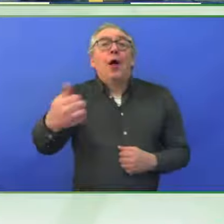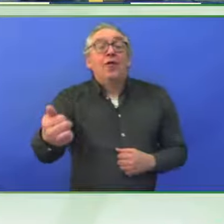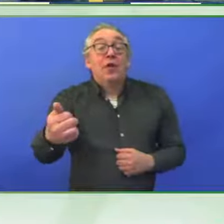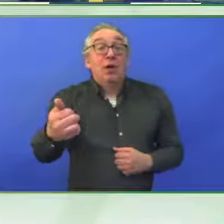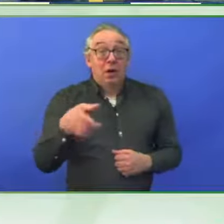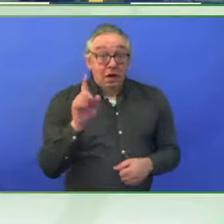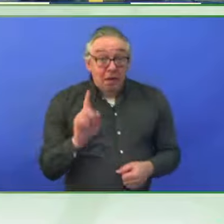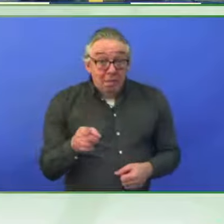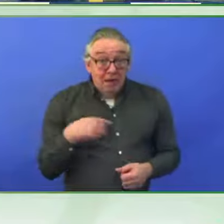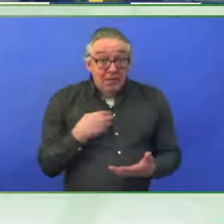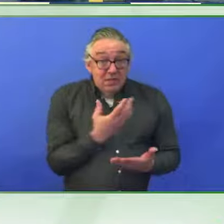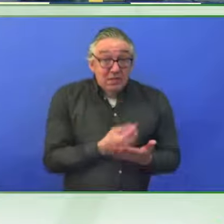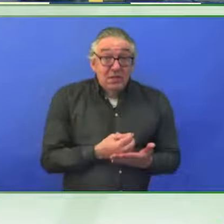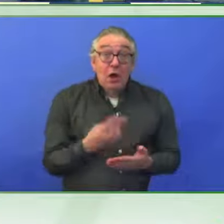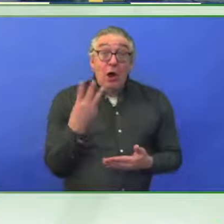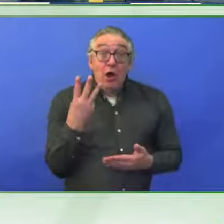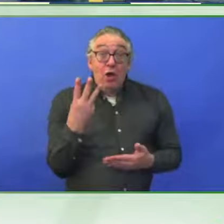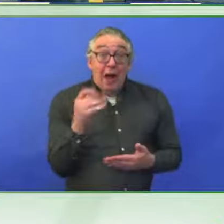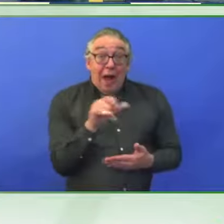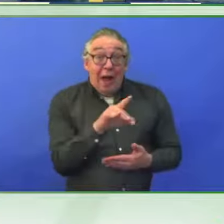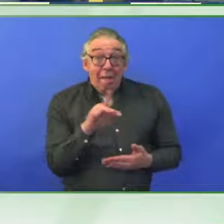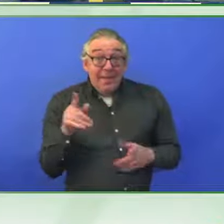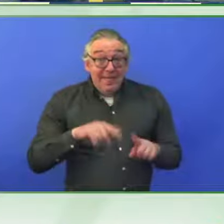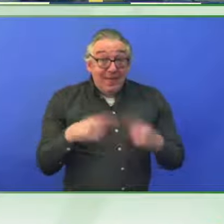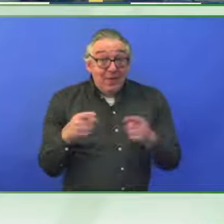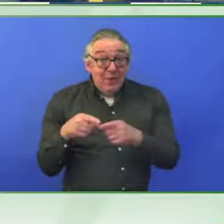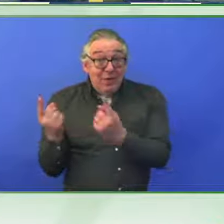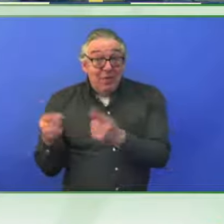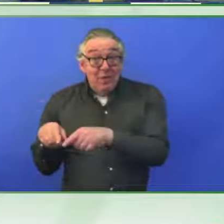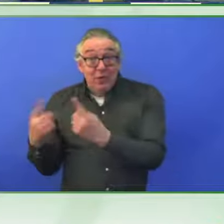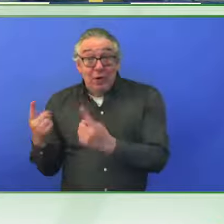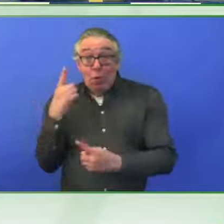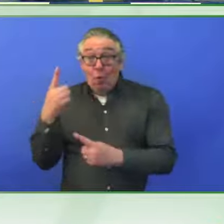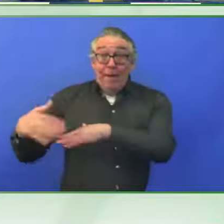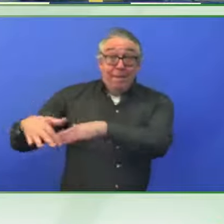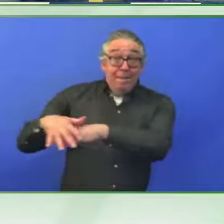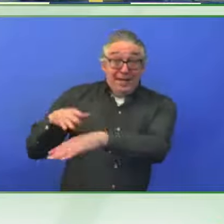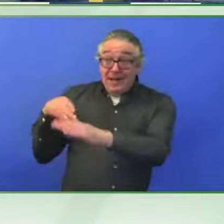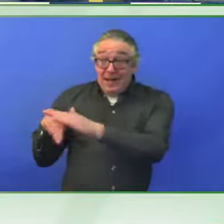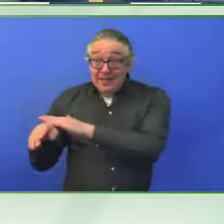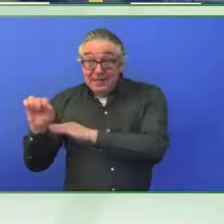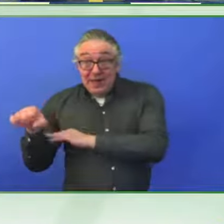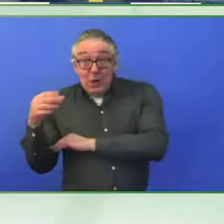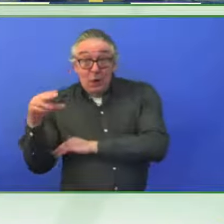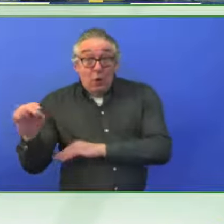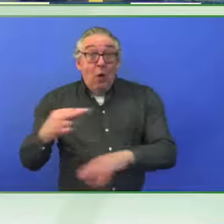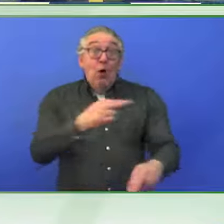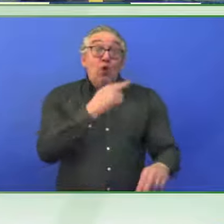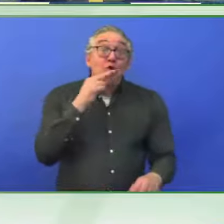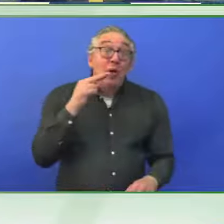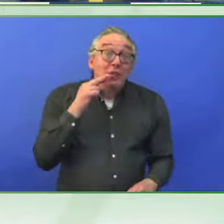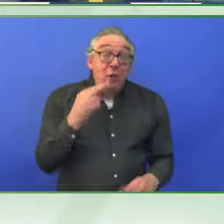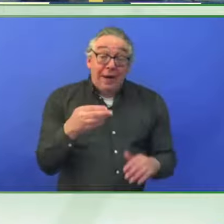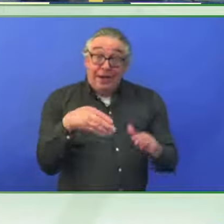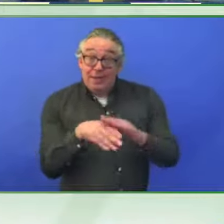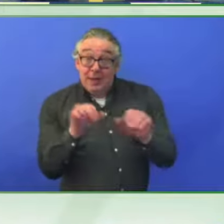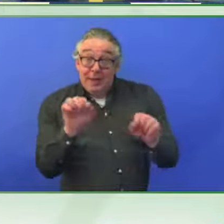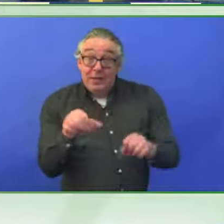impossible. That's why we developed the first European cross